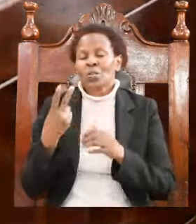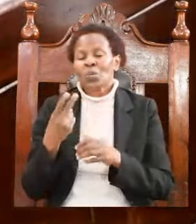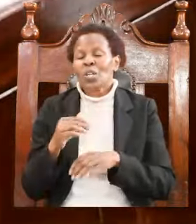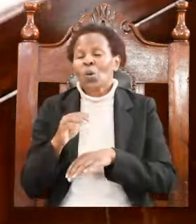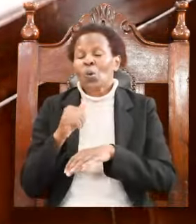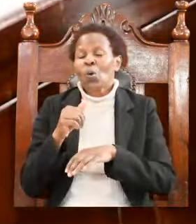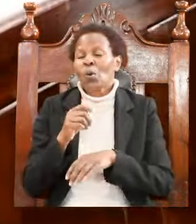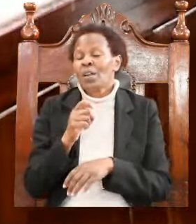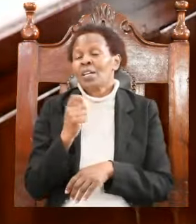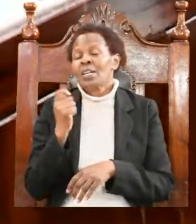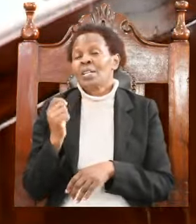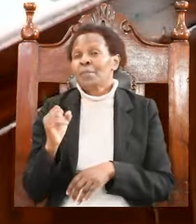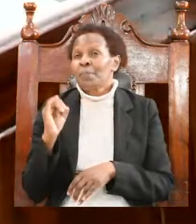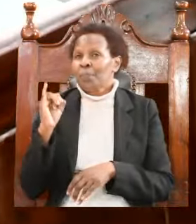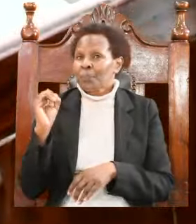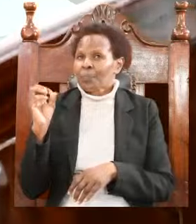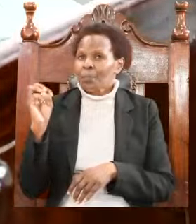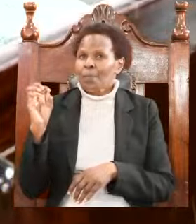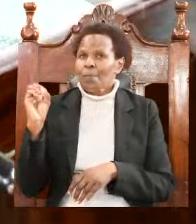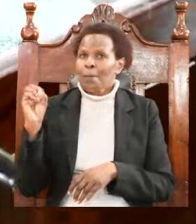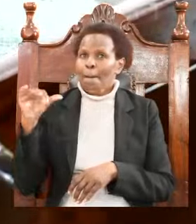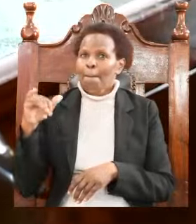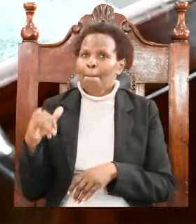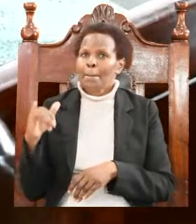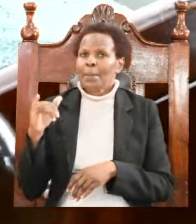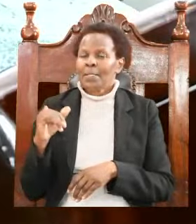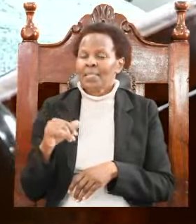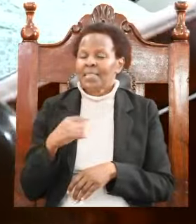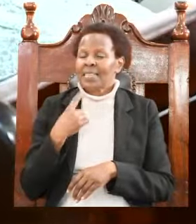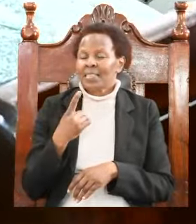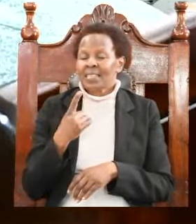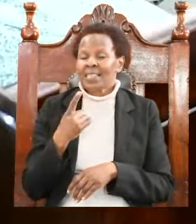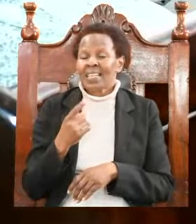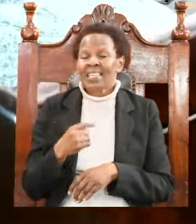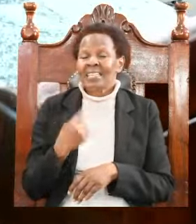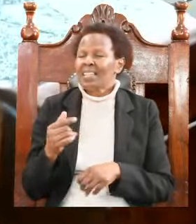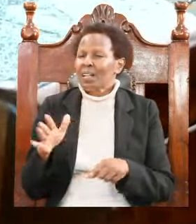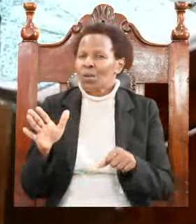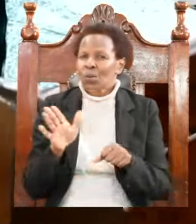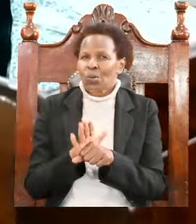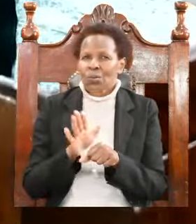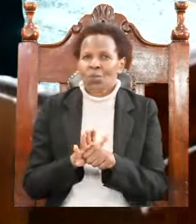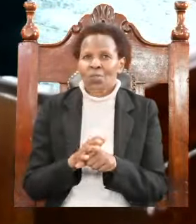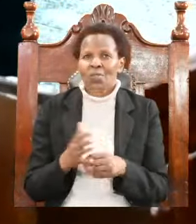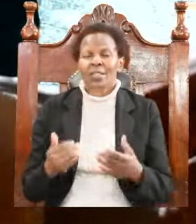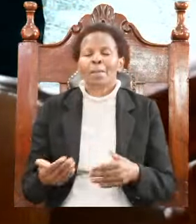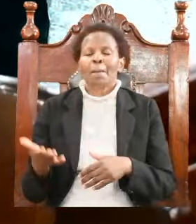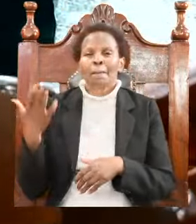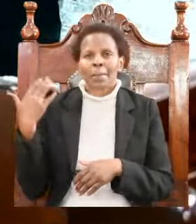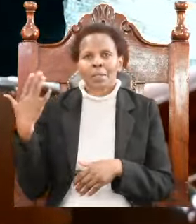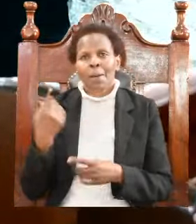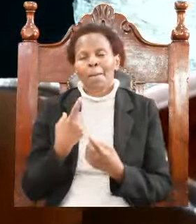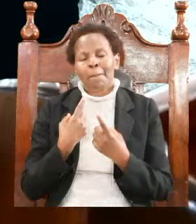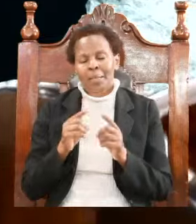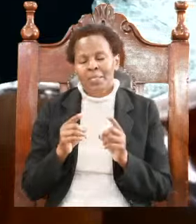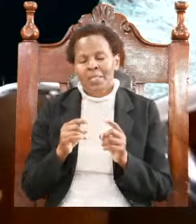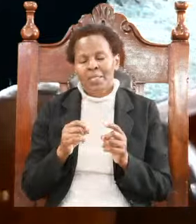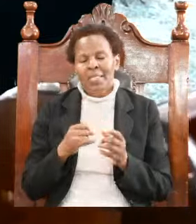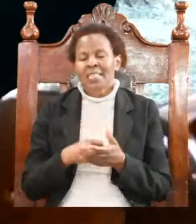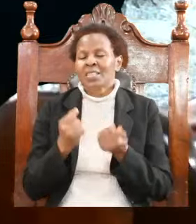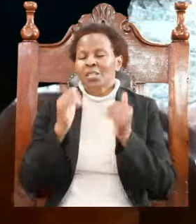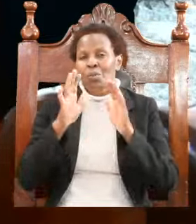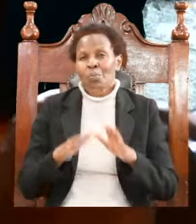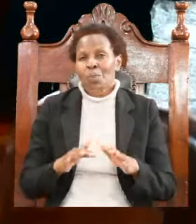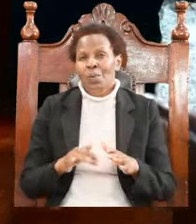to order, he tells him, Timothy, I have said so many other things before, but this is the